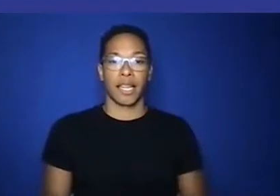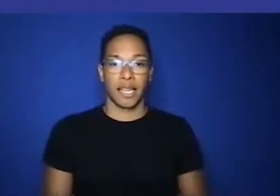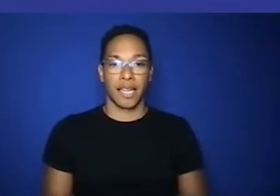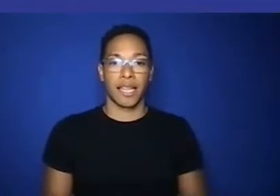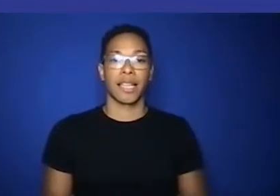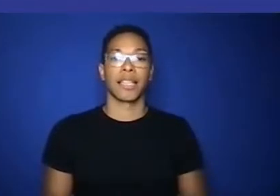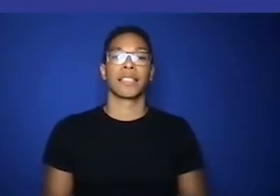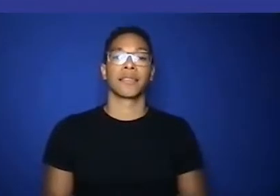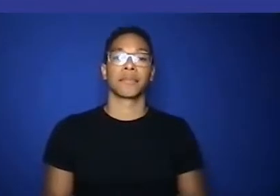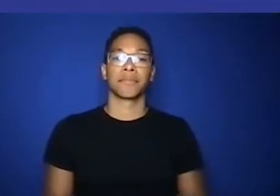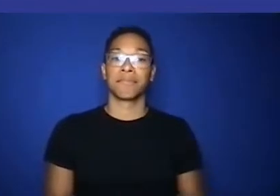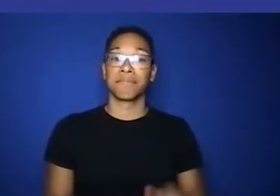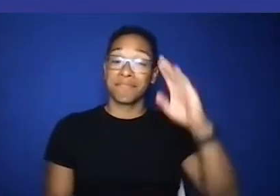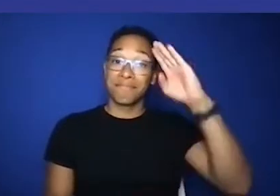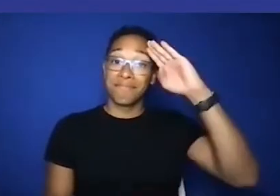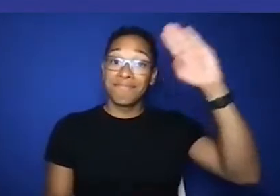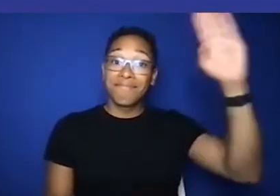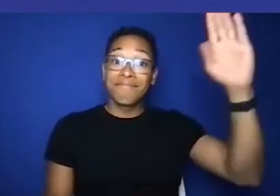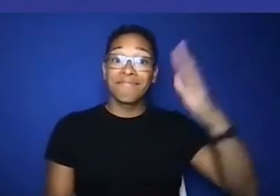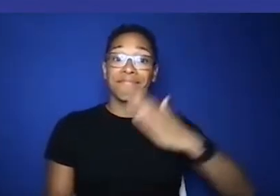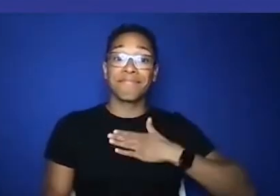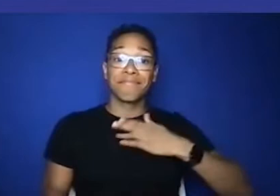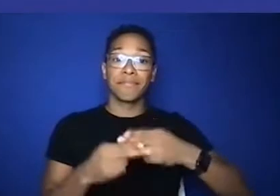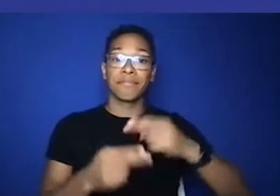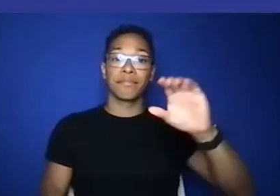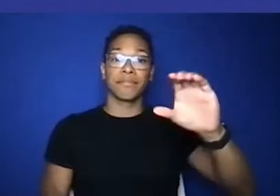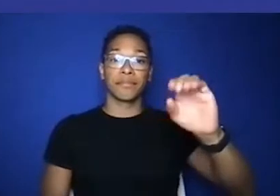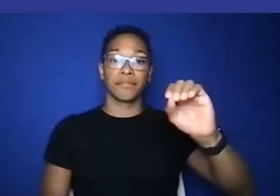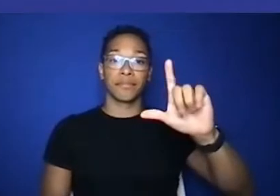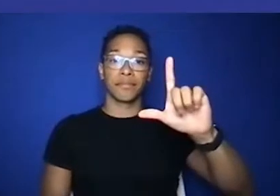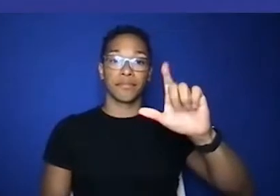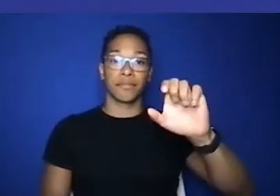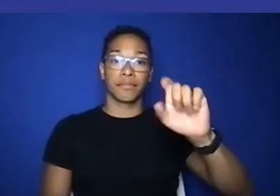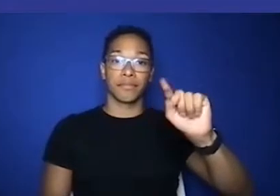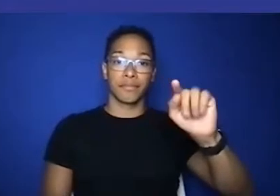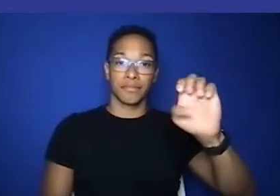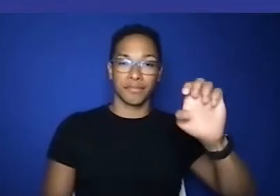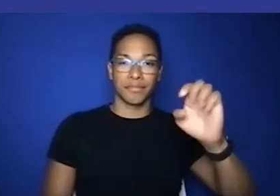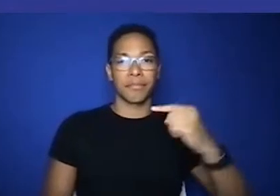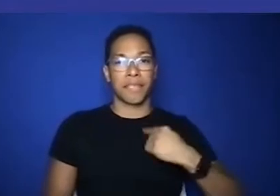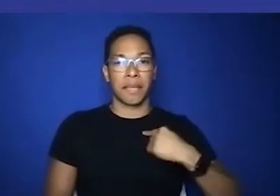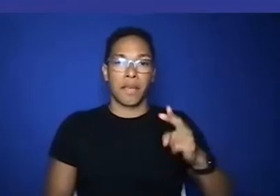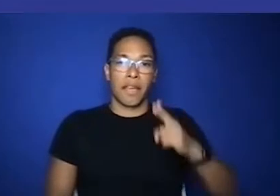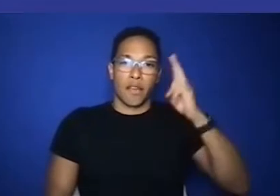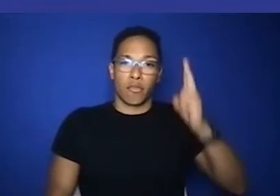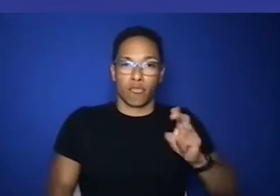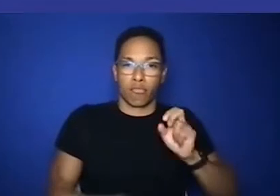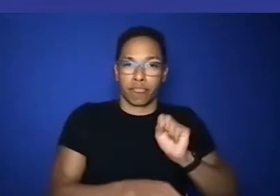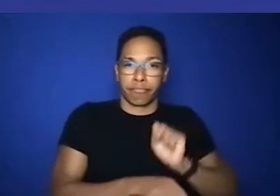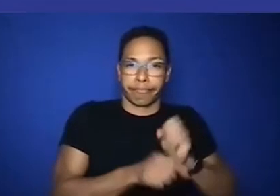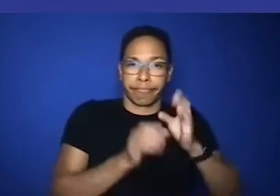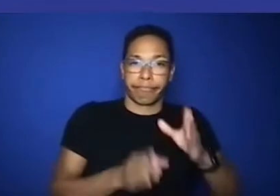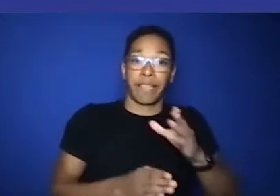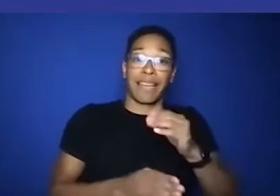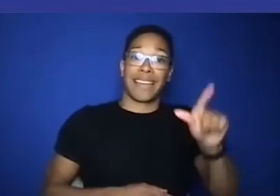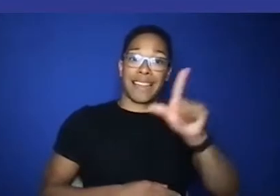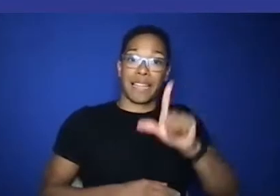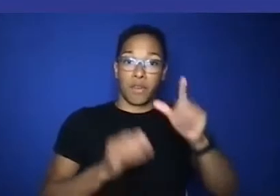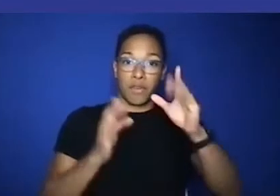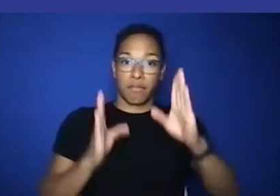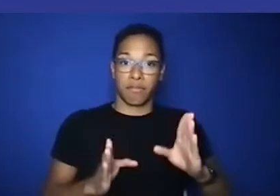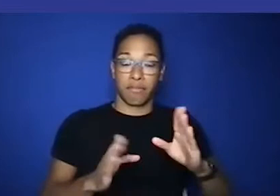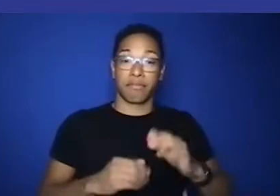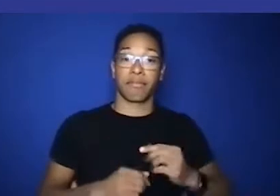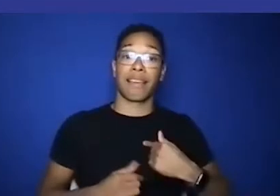Denali, Montoya-Sloan. I am an archivist and librarian in Lenape-Hoking, New York City. I live in Jackson